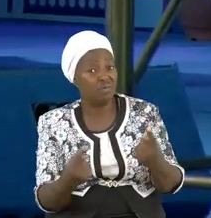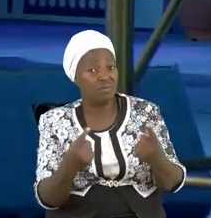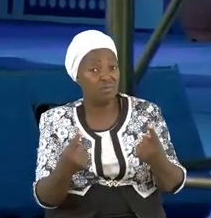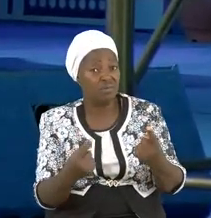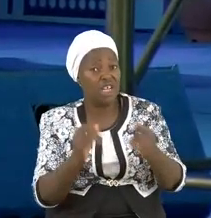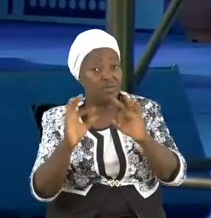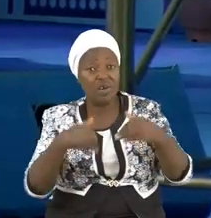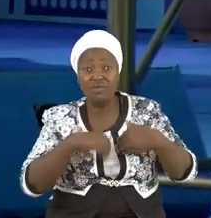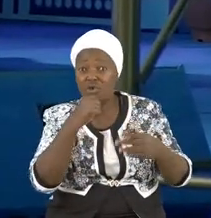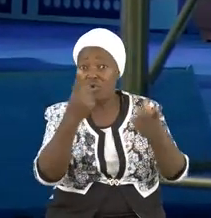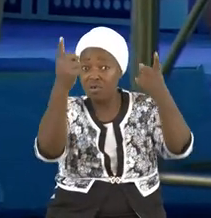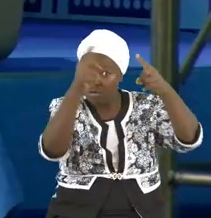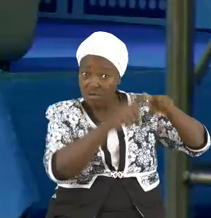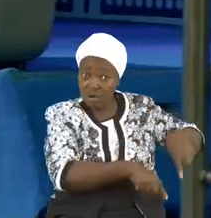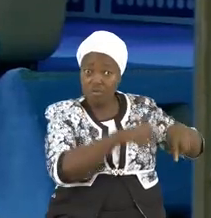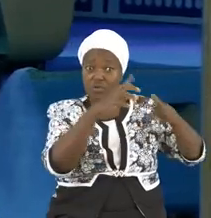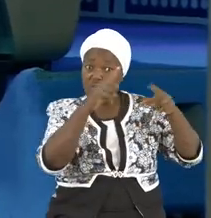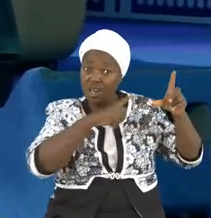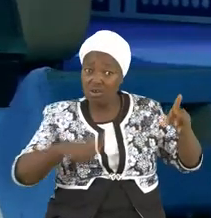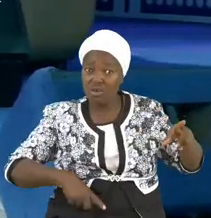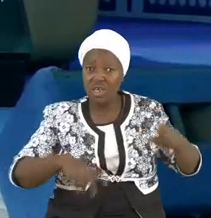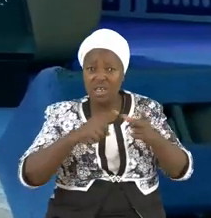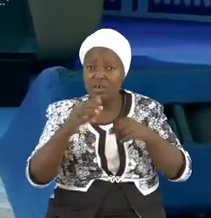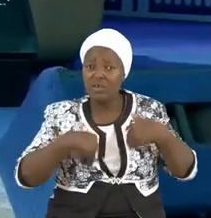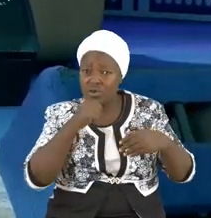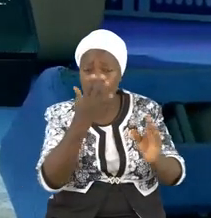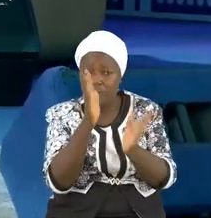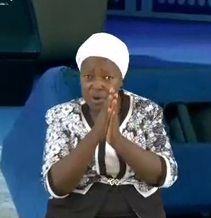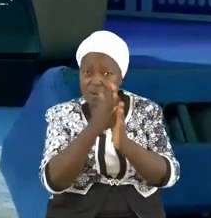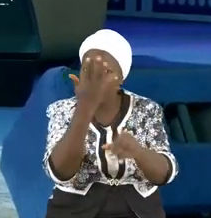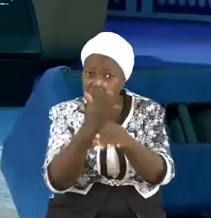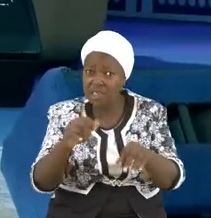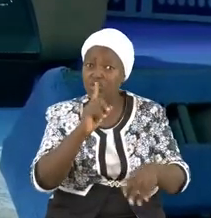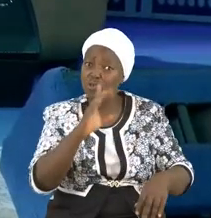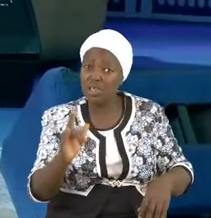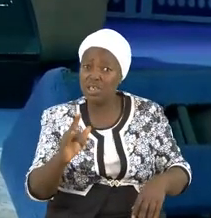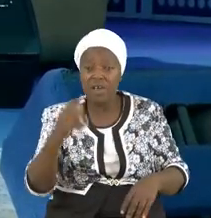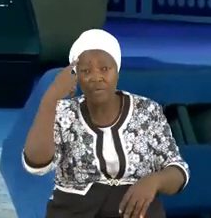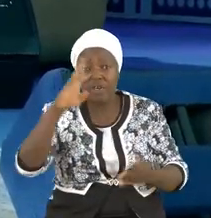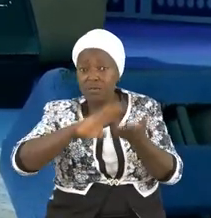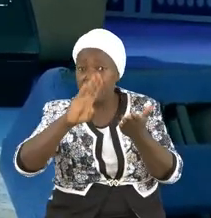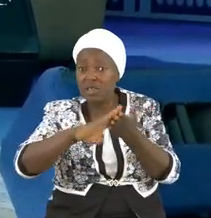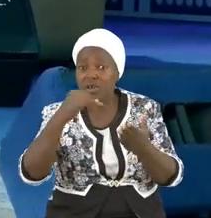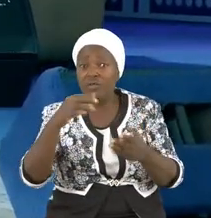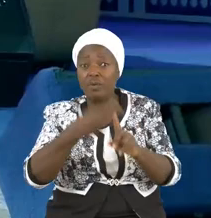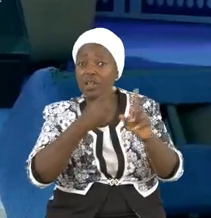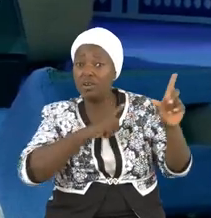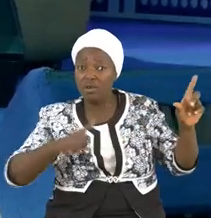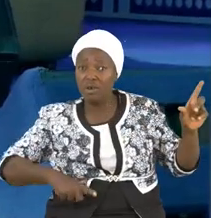Lord and you have not prayed, pleading earnestly for the pardon of the Lord, and if you have